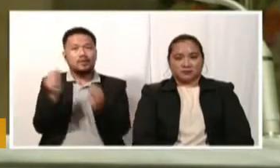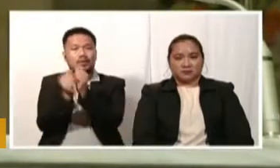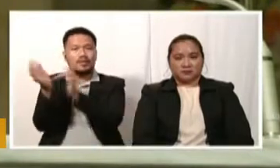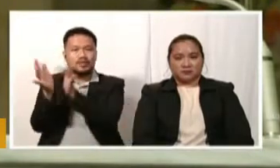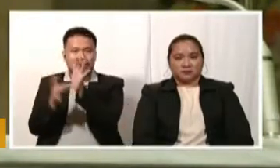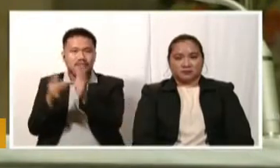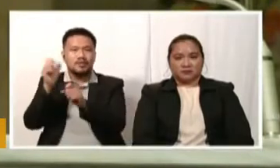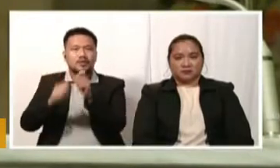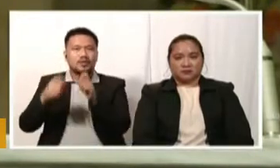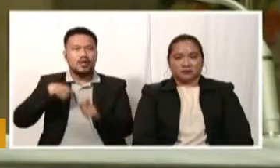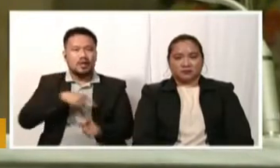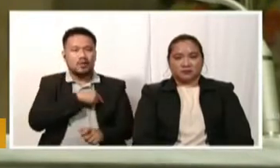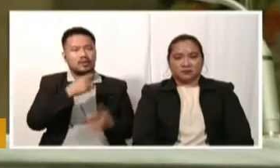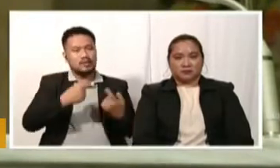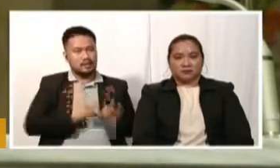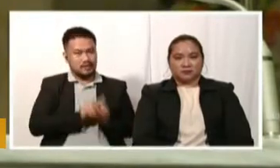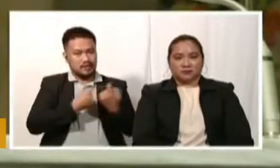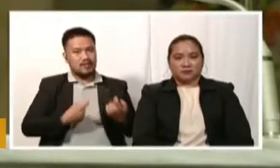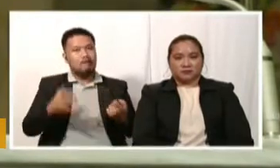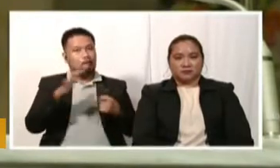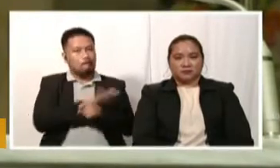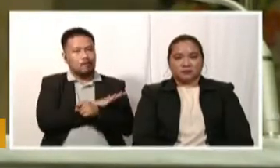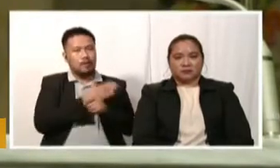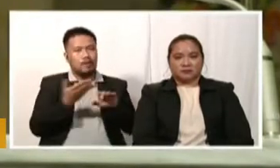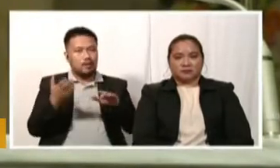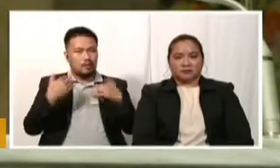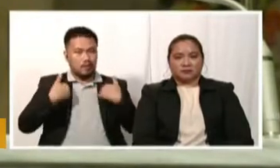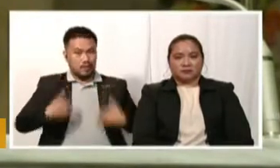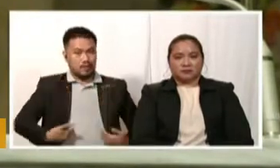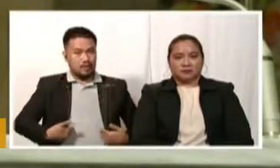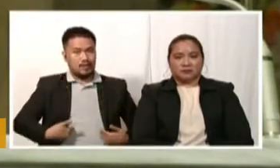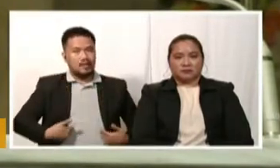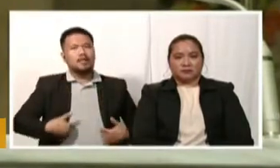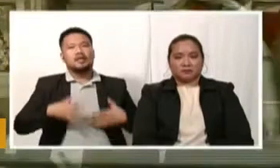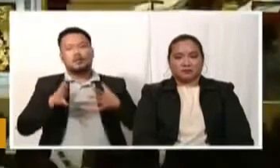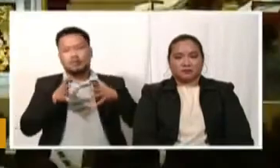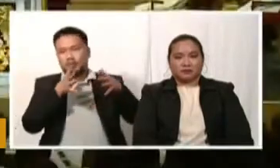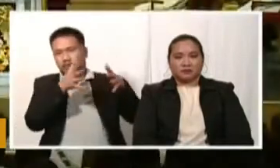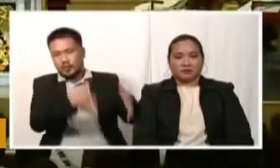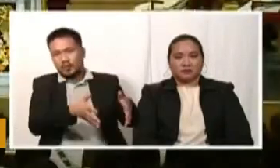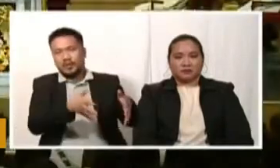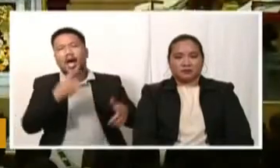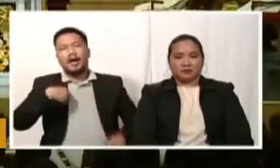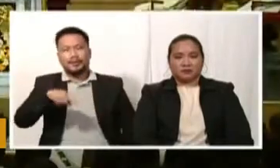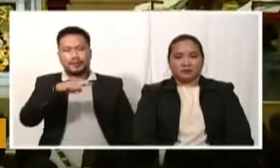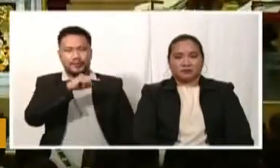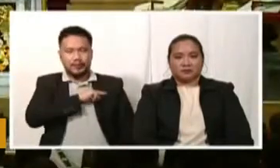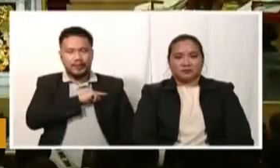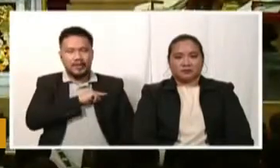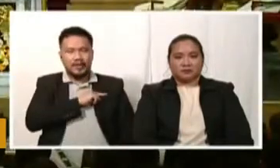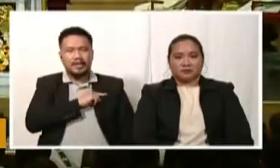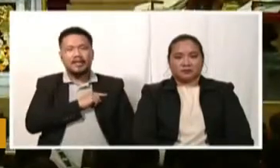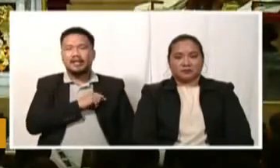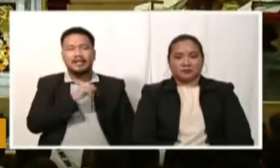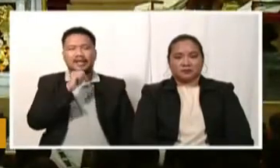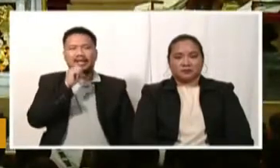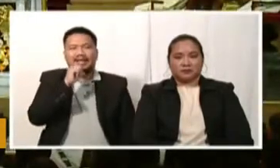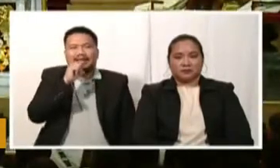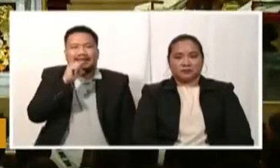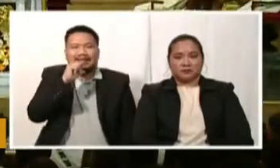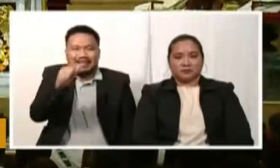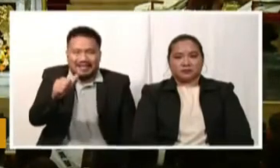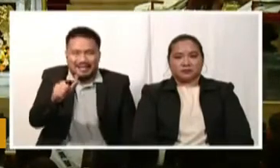our sinful body might be done away with, that we might no longer